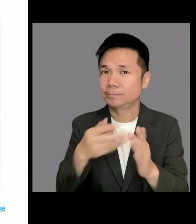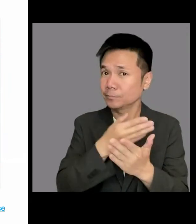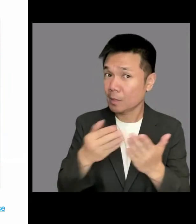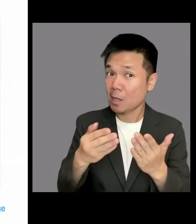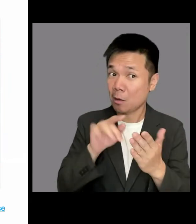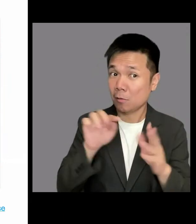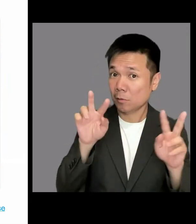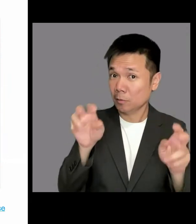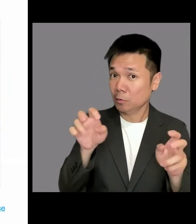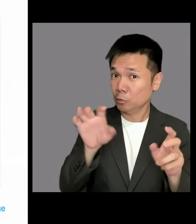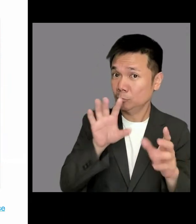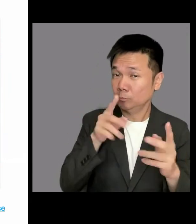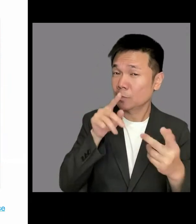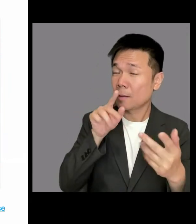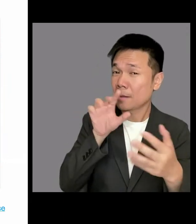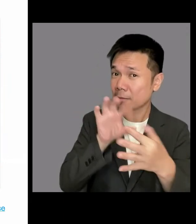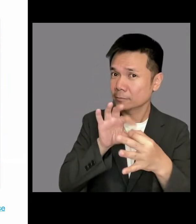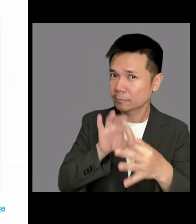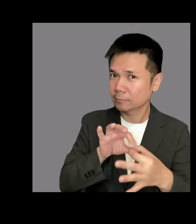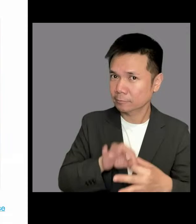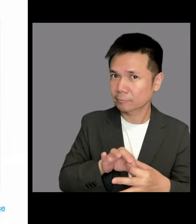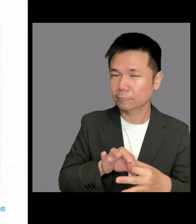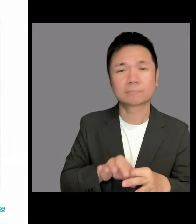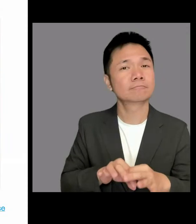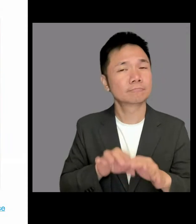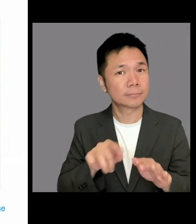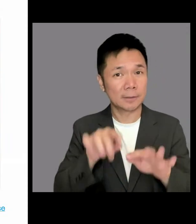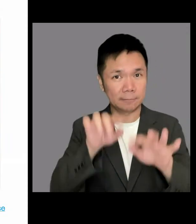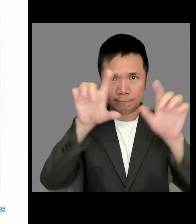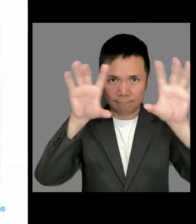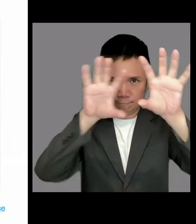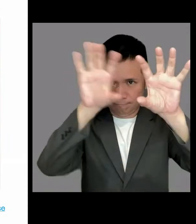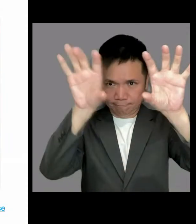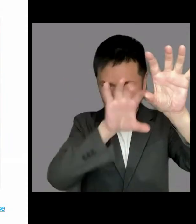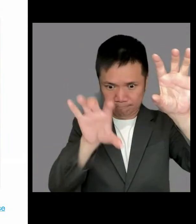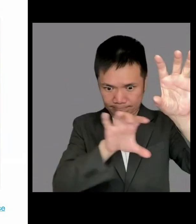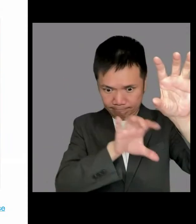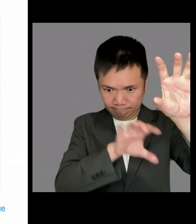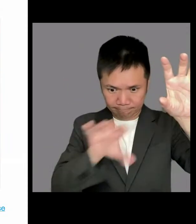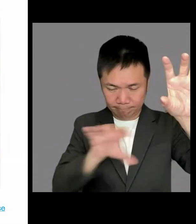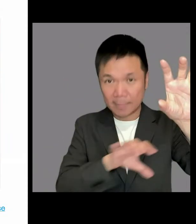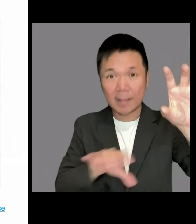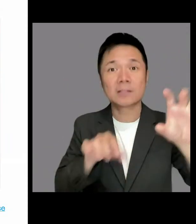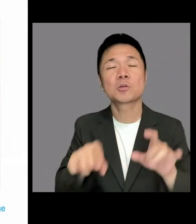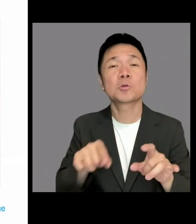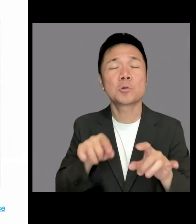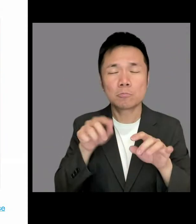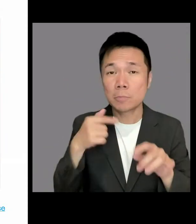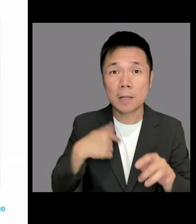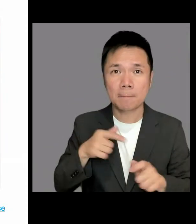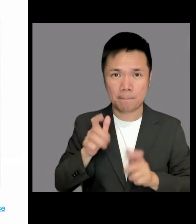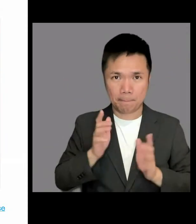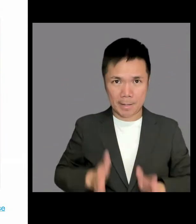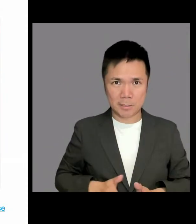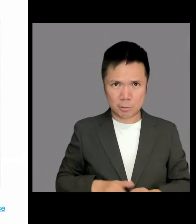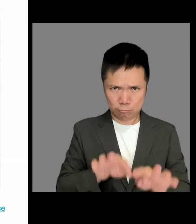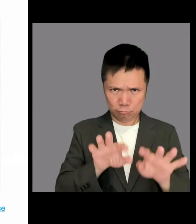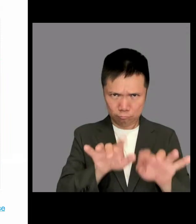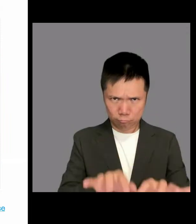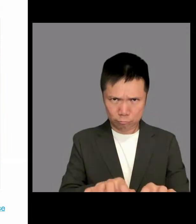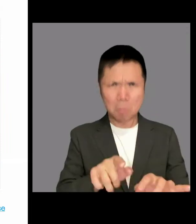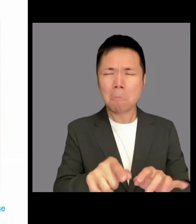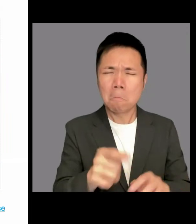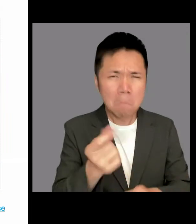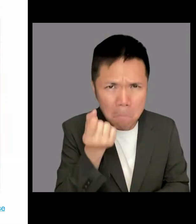elements provide a grammar and structure so that it's completely understandable to your users. On the right-hand side, I have a